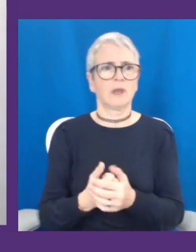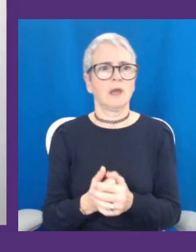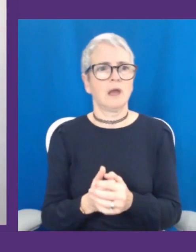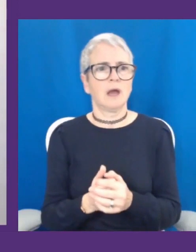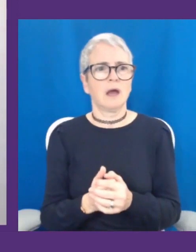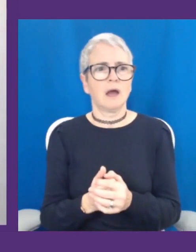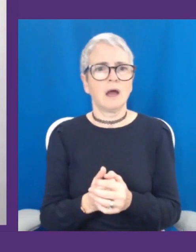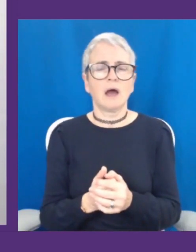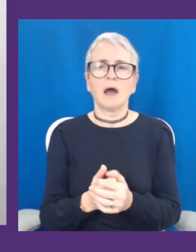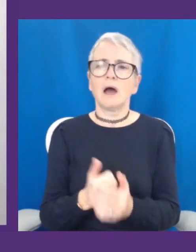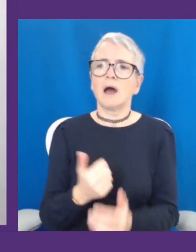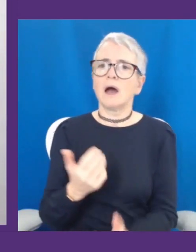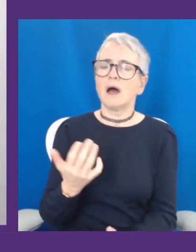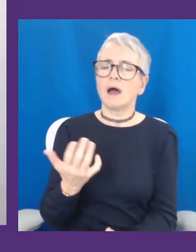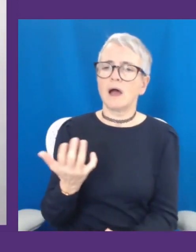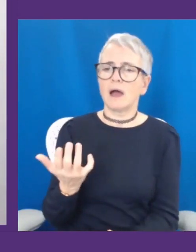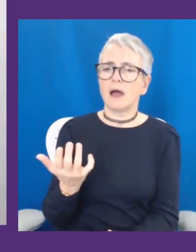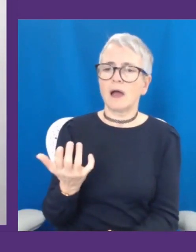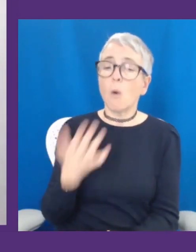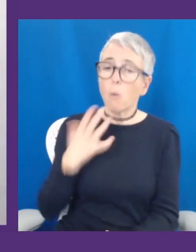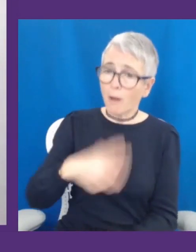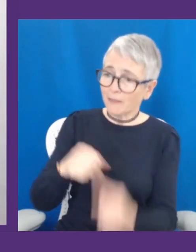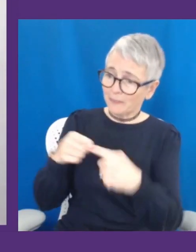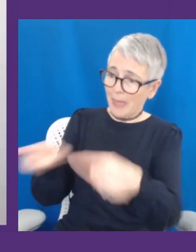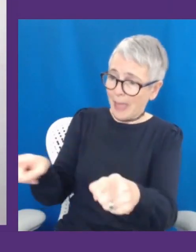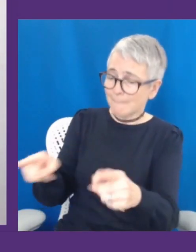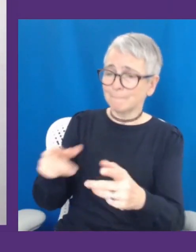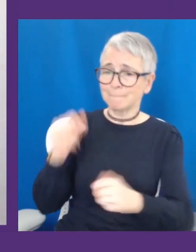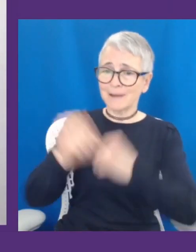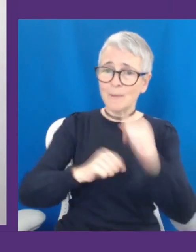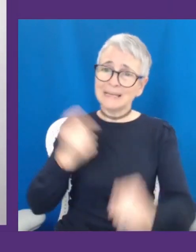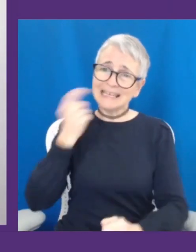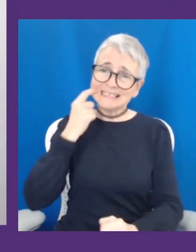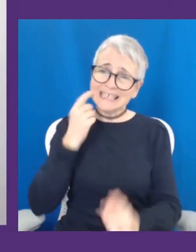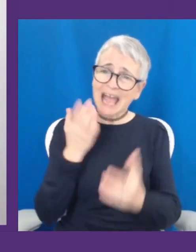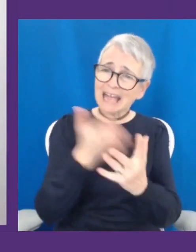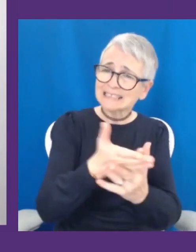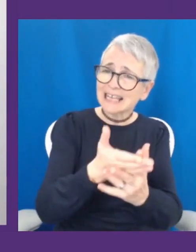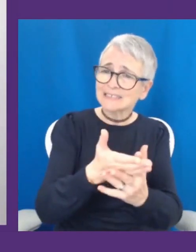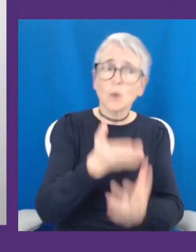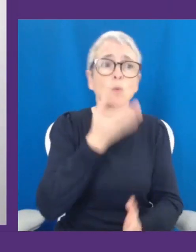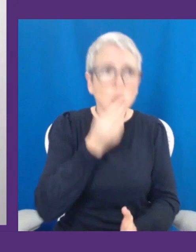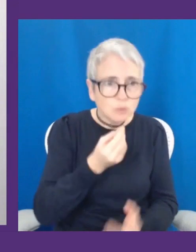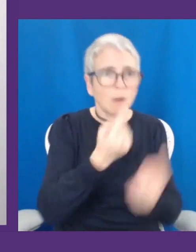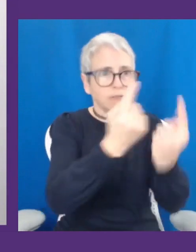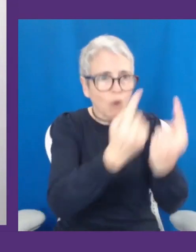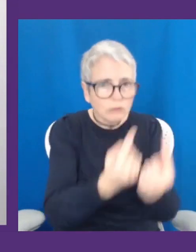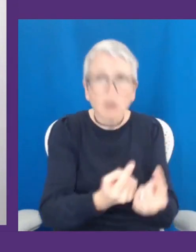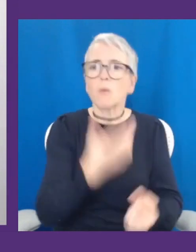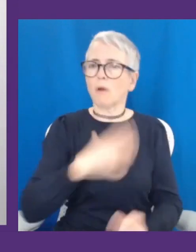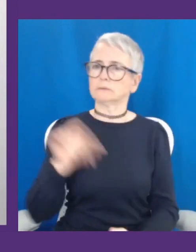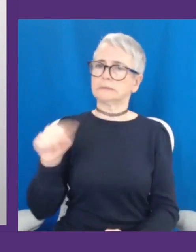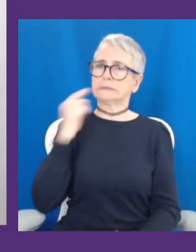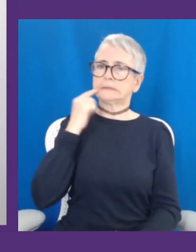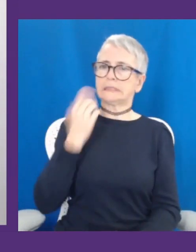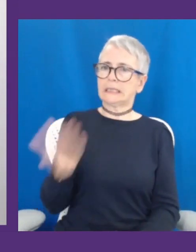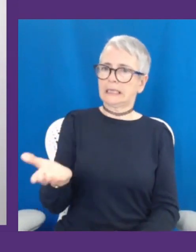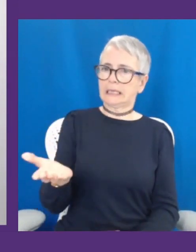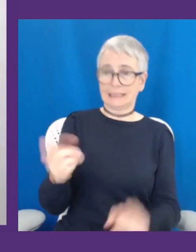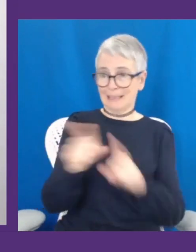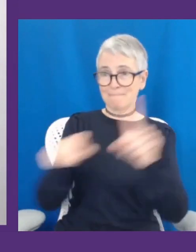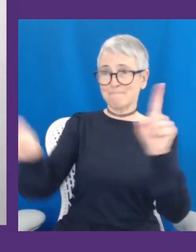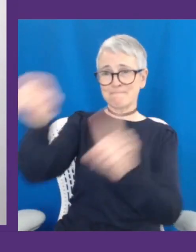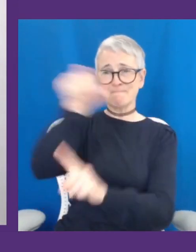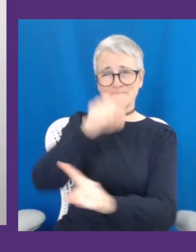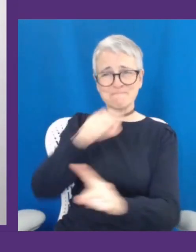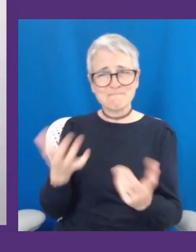access as easily as anyone else to these products. But then once you start to really scratch away at this subject, you realize that most